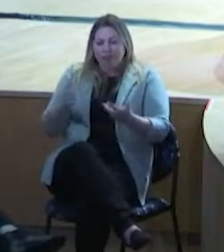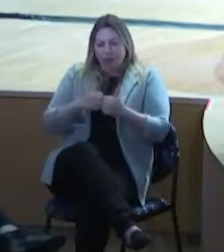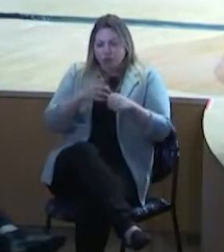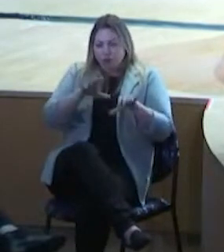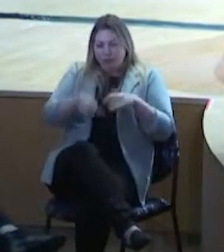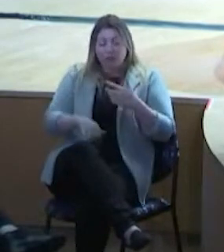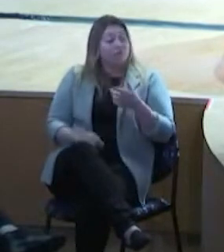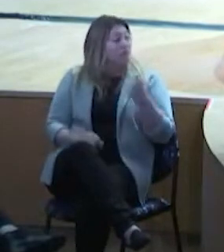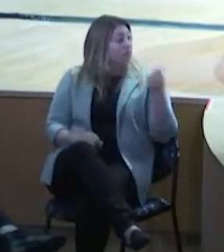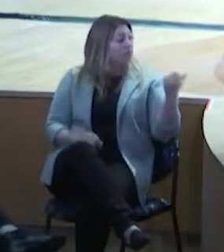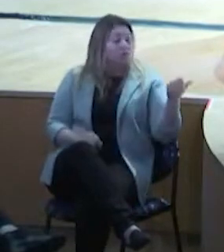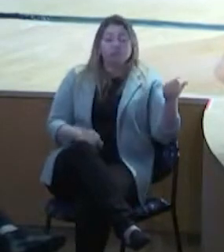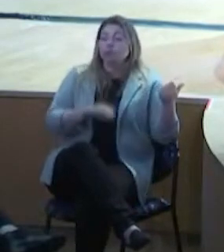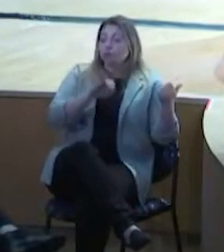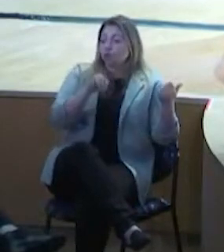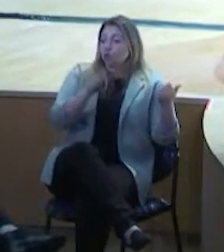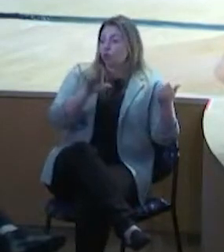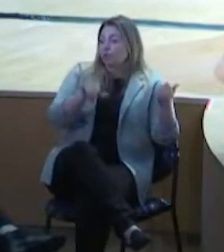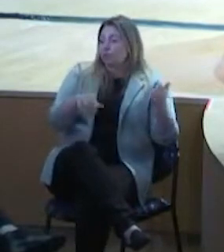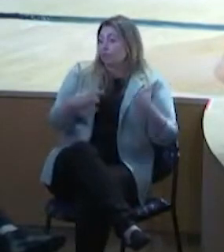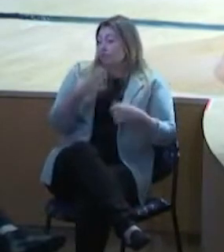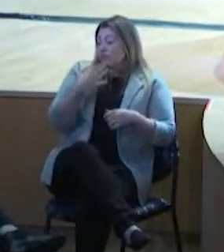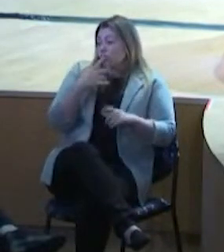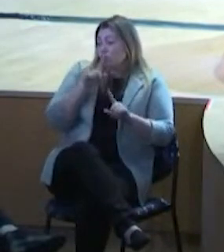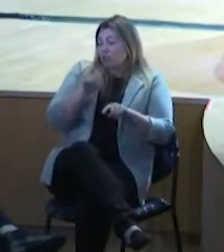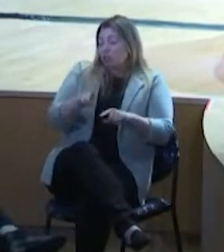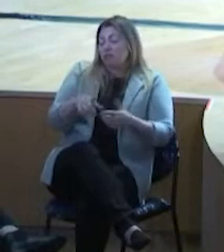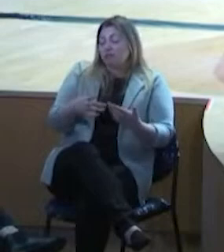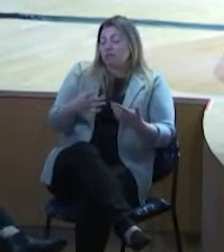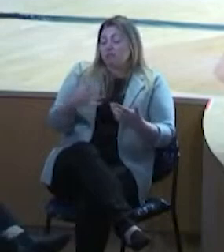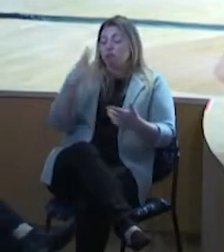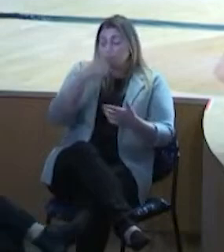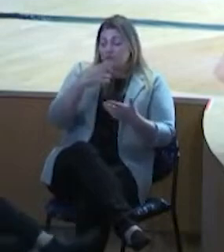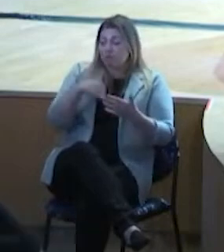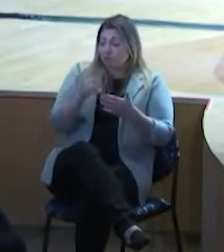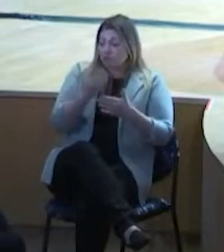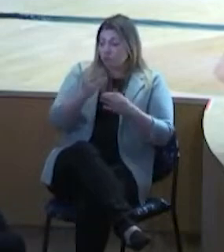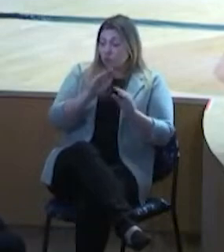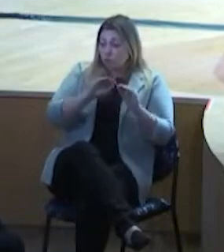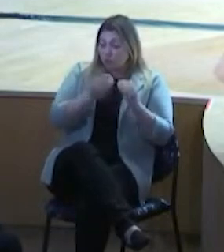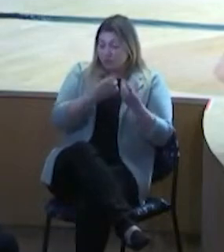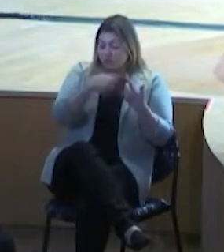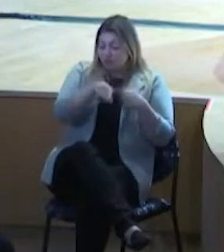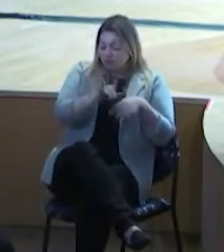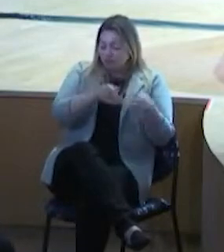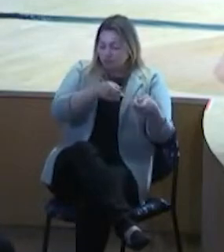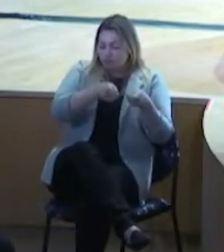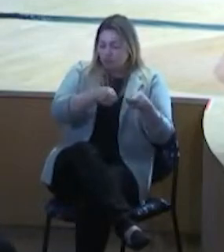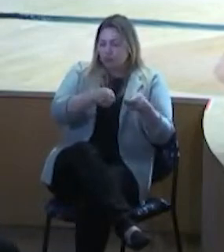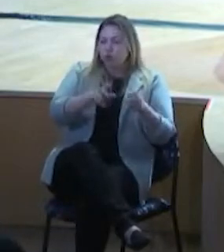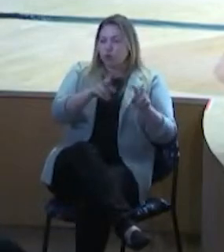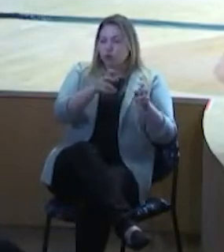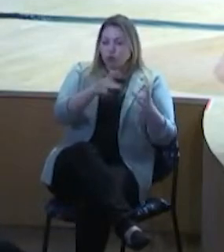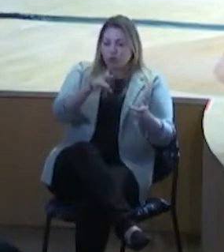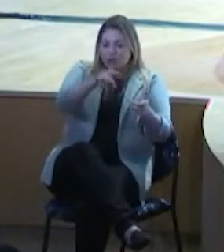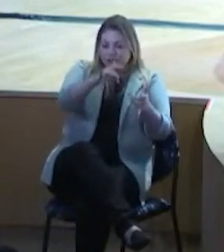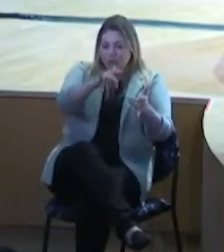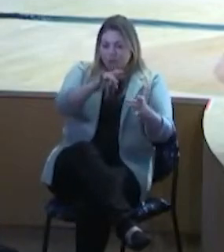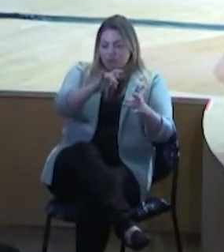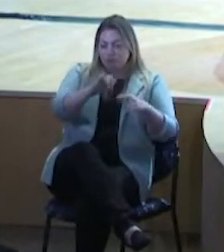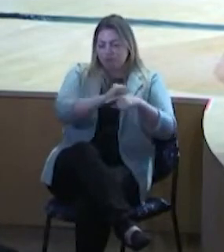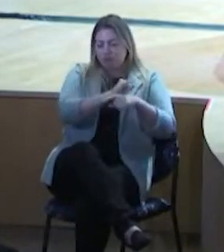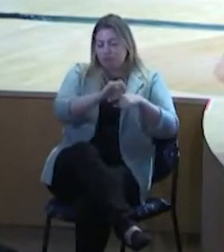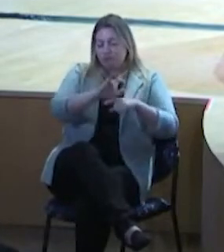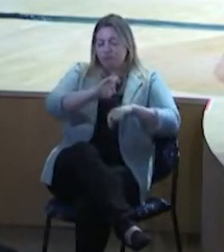Okay. Yeah, that's a great question. Hawaii has a couple organizations that kind of manage the tourism industry and set policies